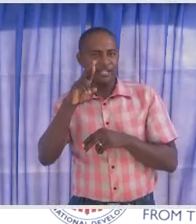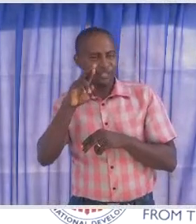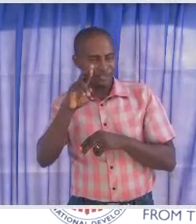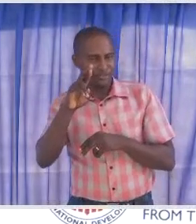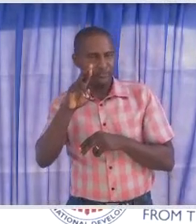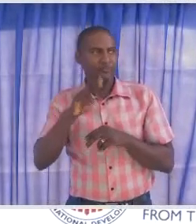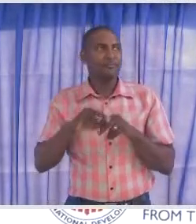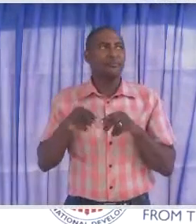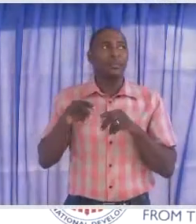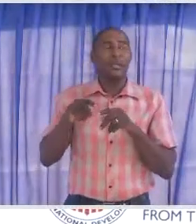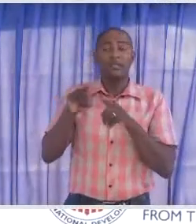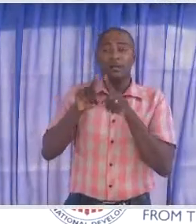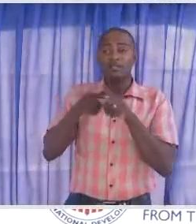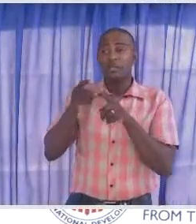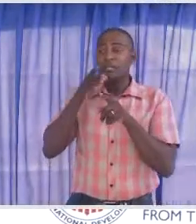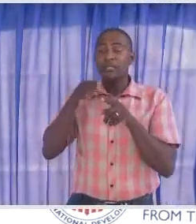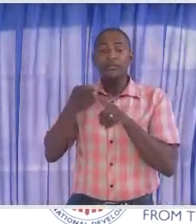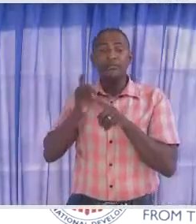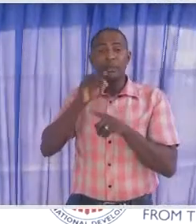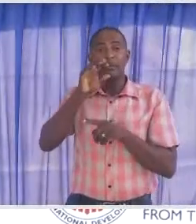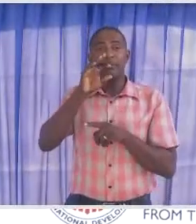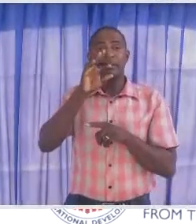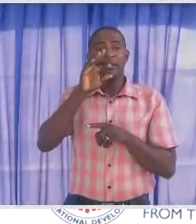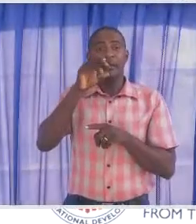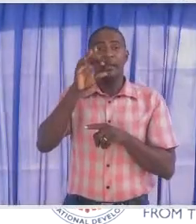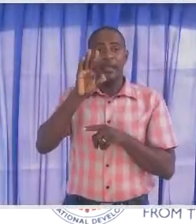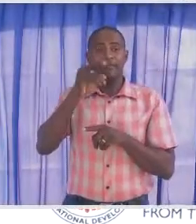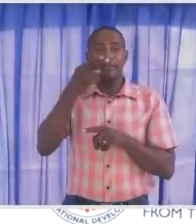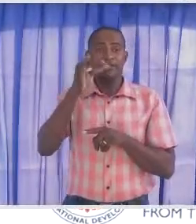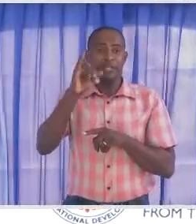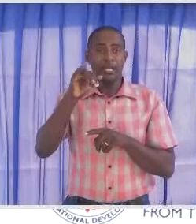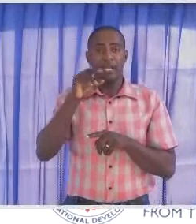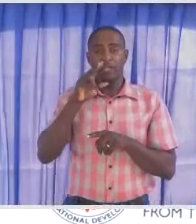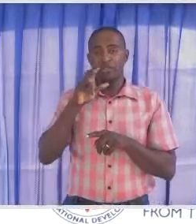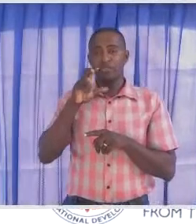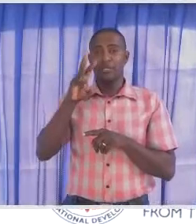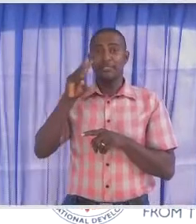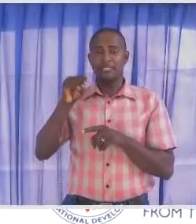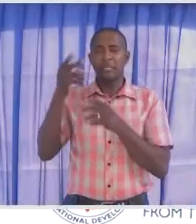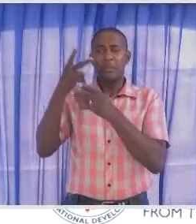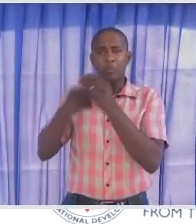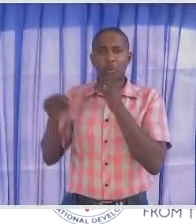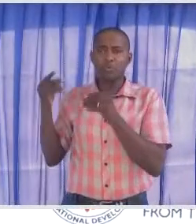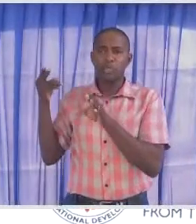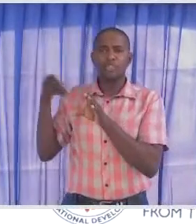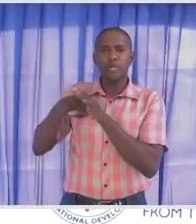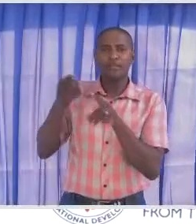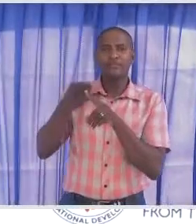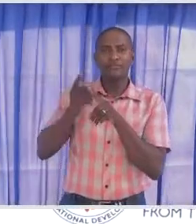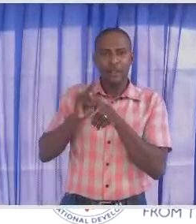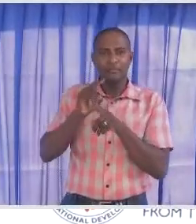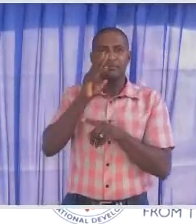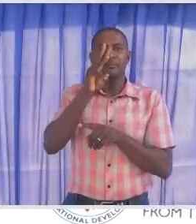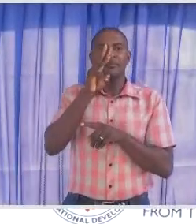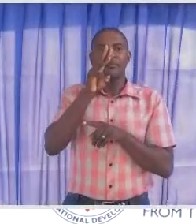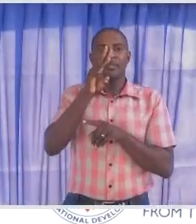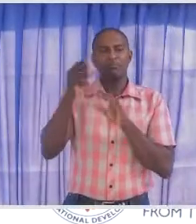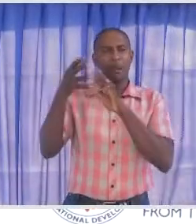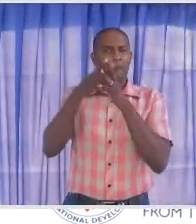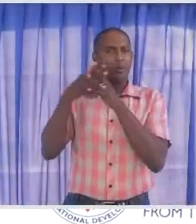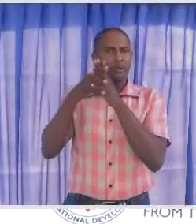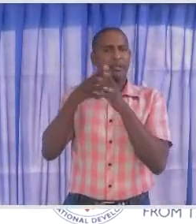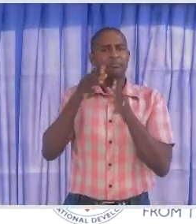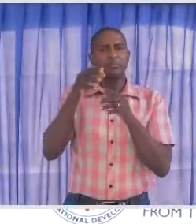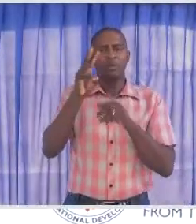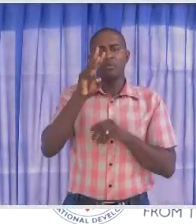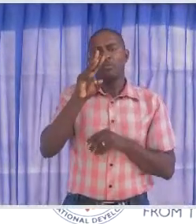360. Both of these ladies are joining us from Washington, D.C., and they'll tell you a little bit more about Advance in the region and why